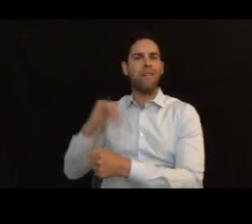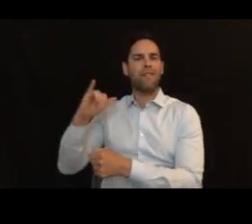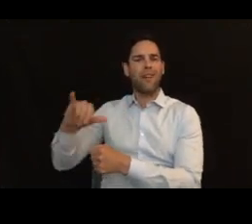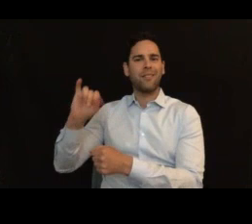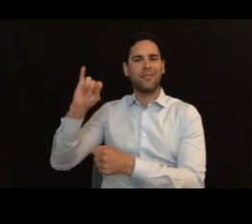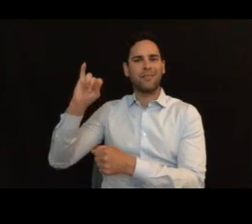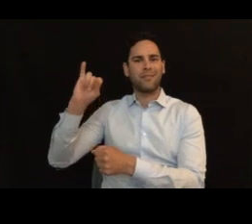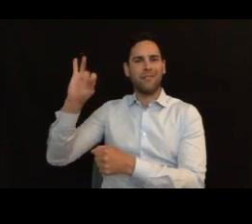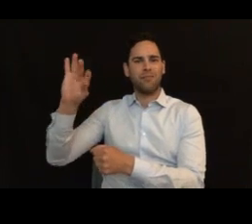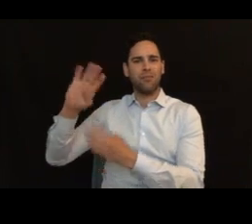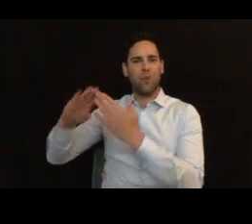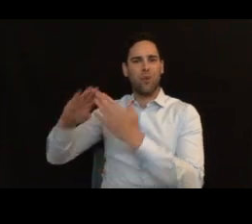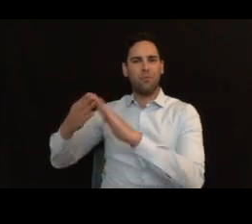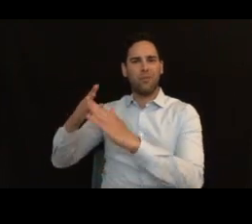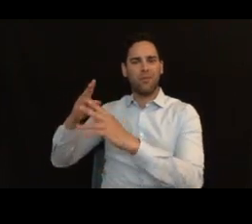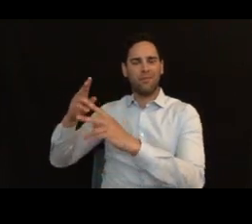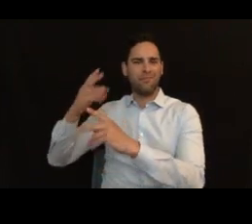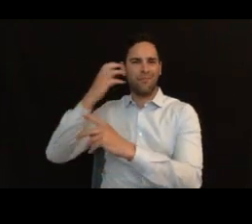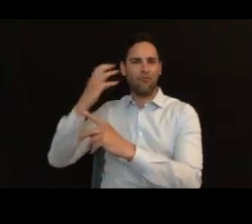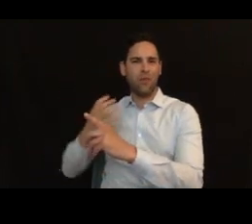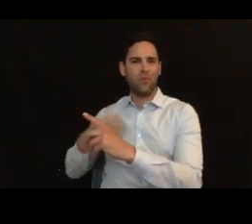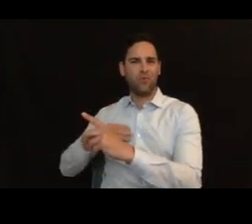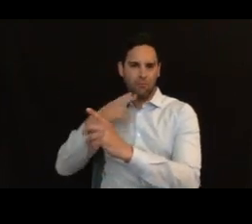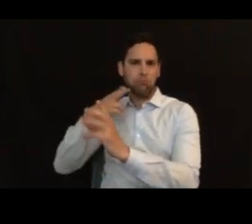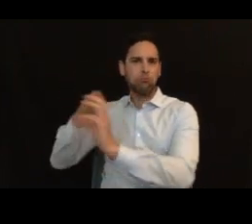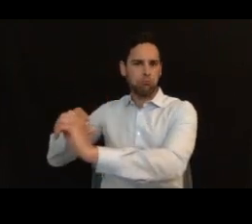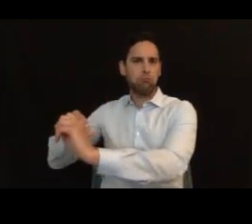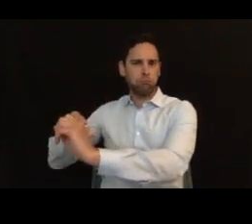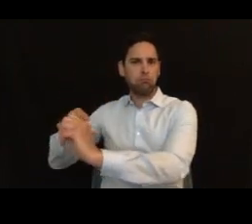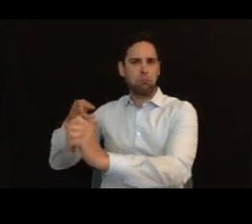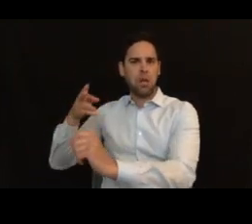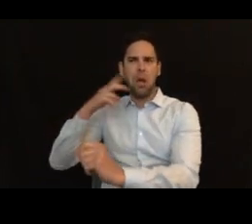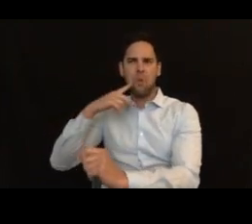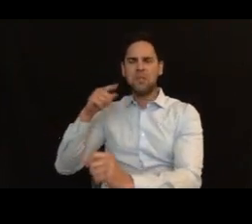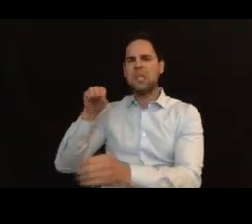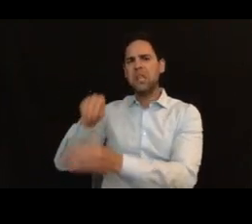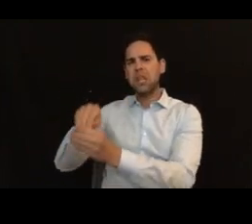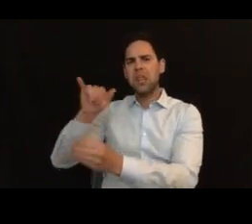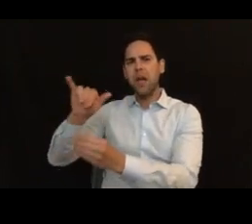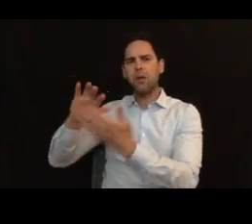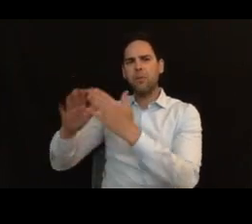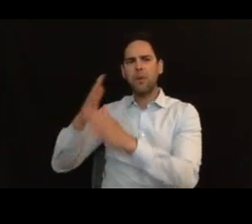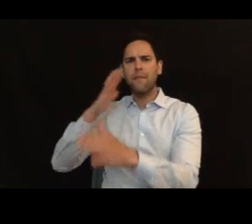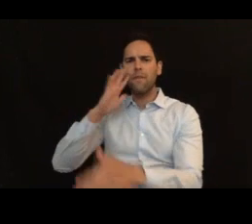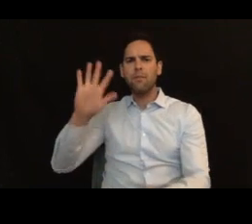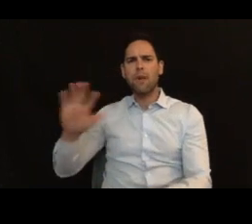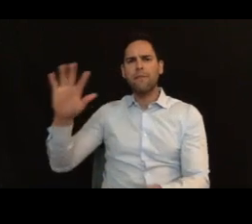with. And I think I was part of that community for about 5 years.